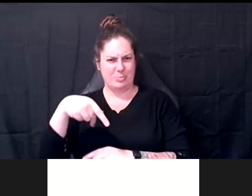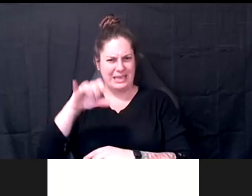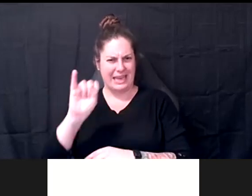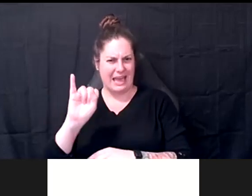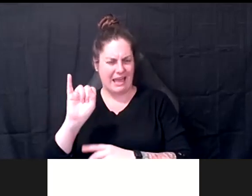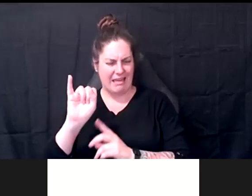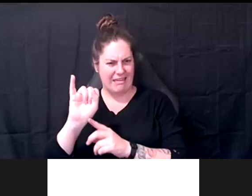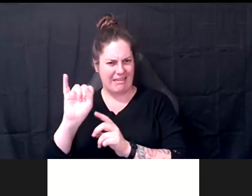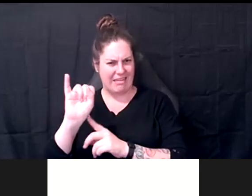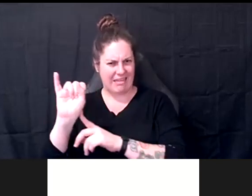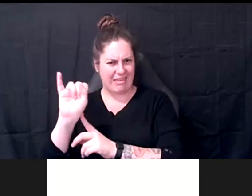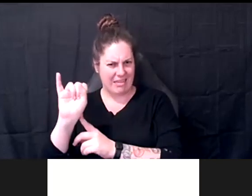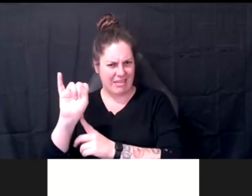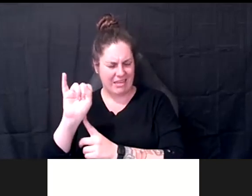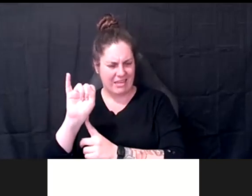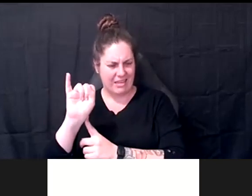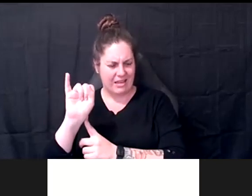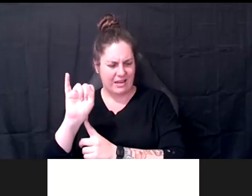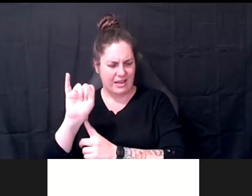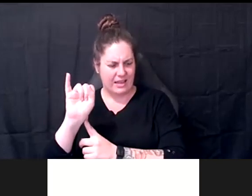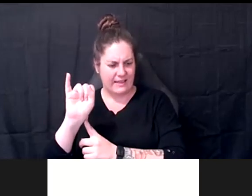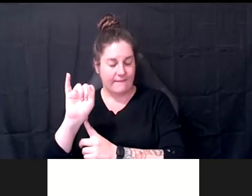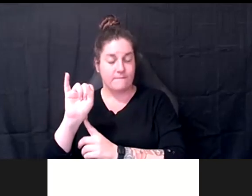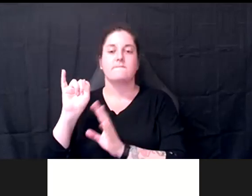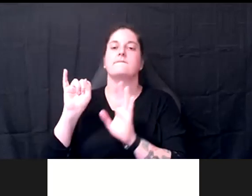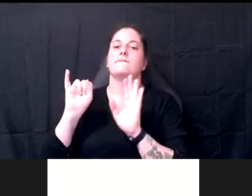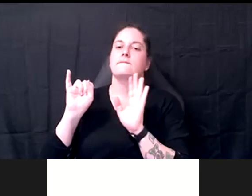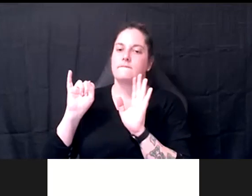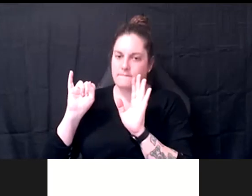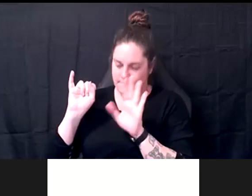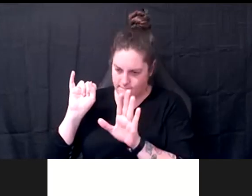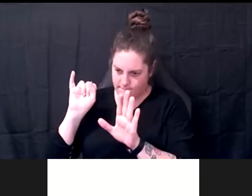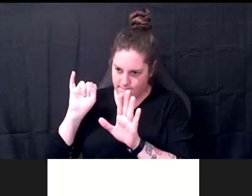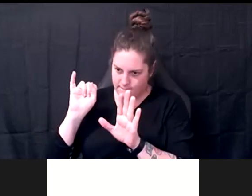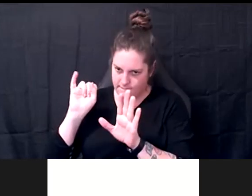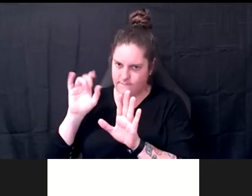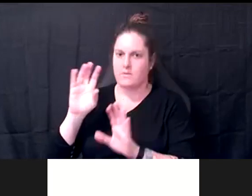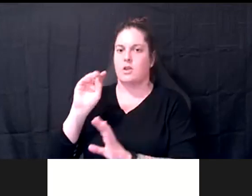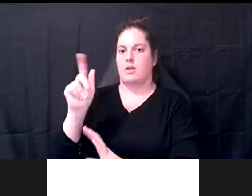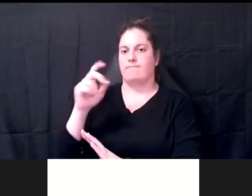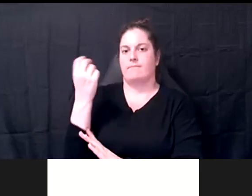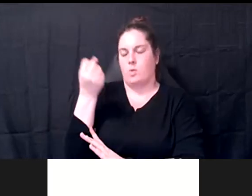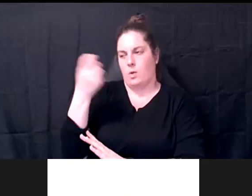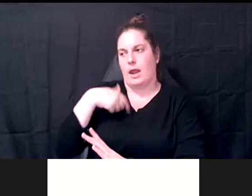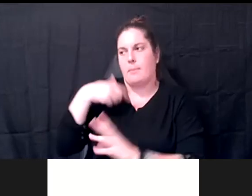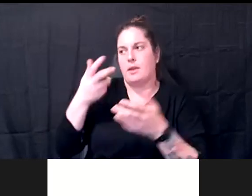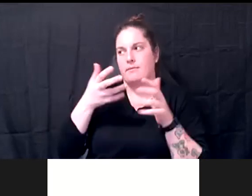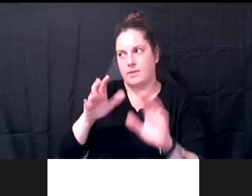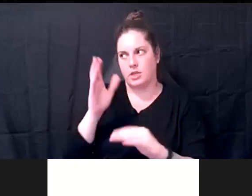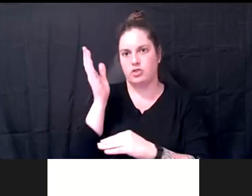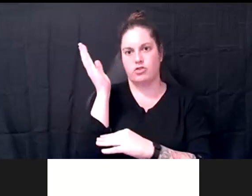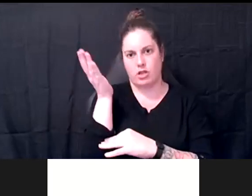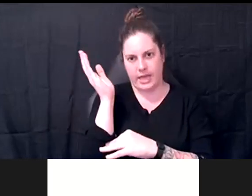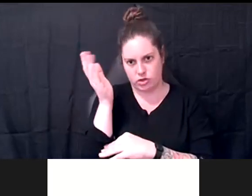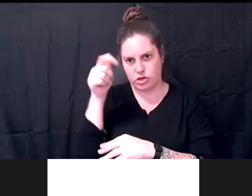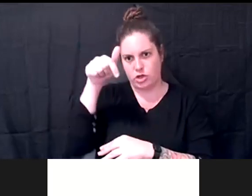was confused. How about, let me wrap this up here, stop this